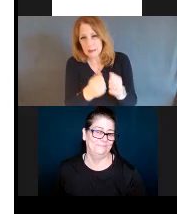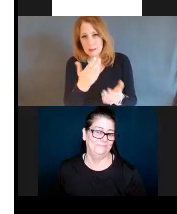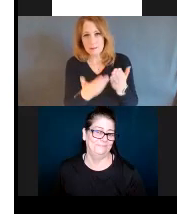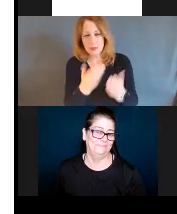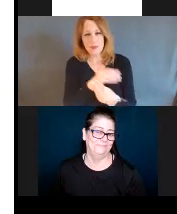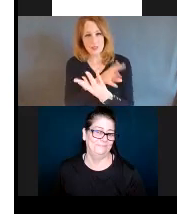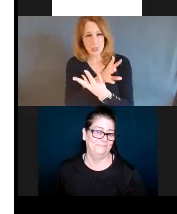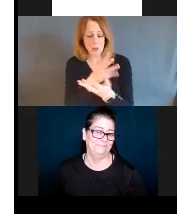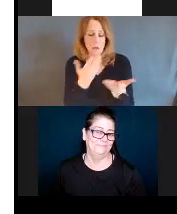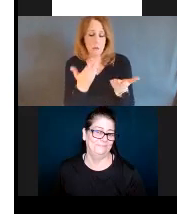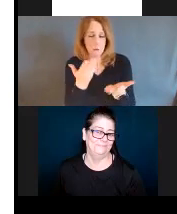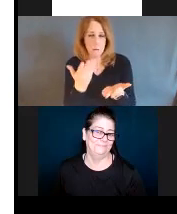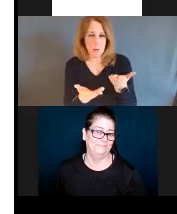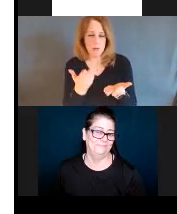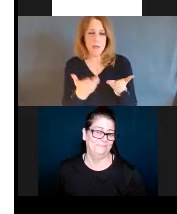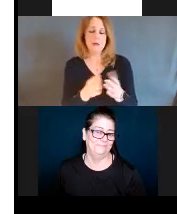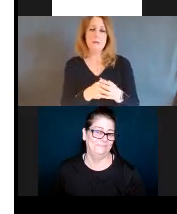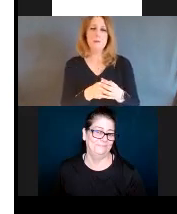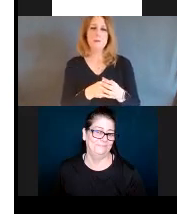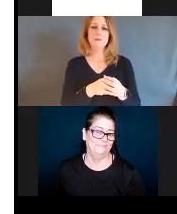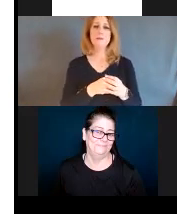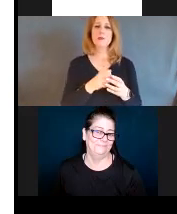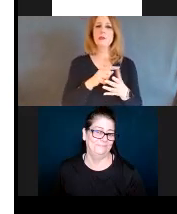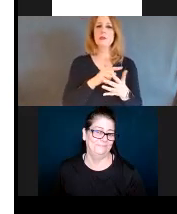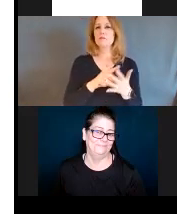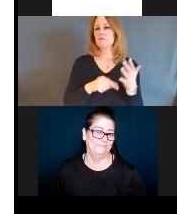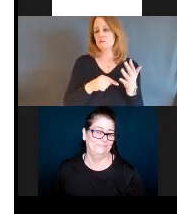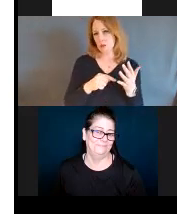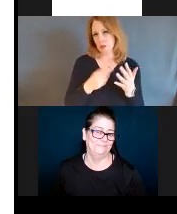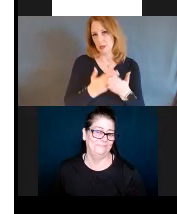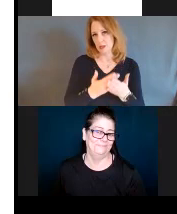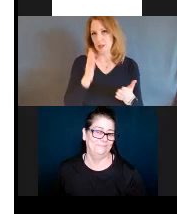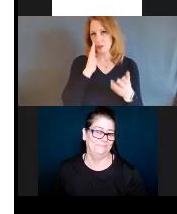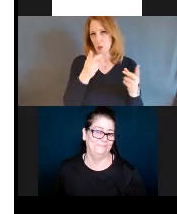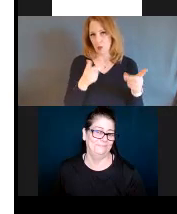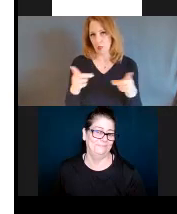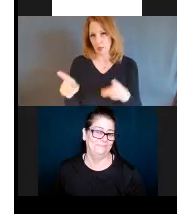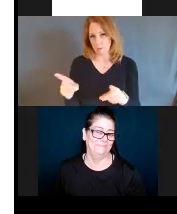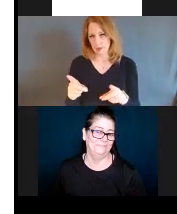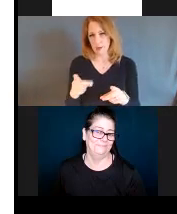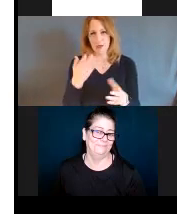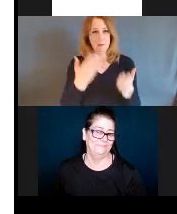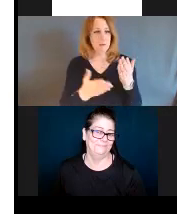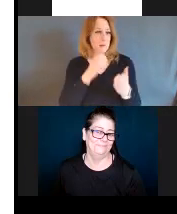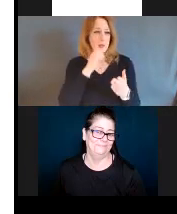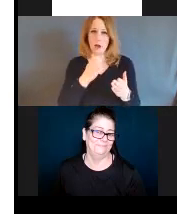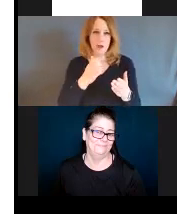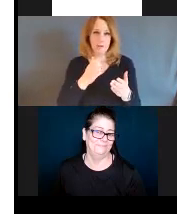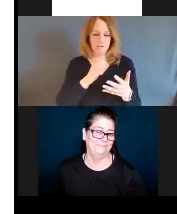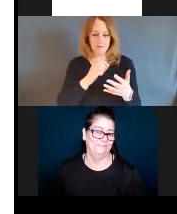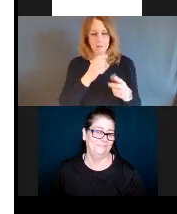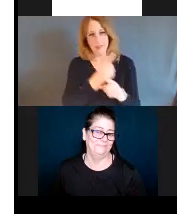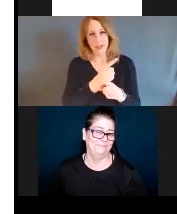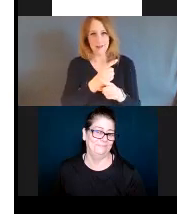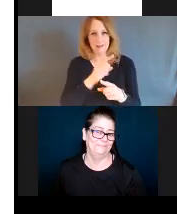call. These are kind of the list of things that are going to kind of happen, maybe not in this order, in this